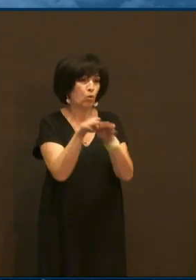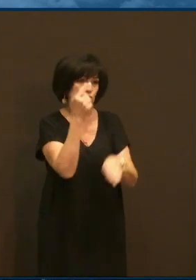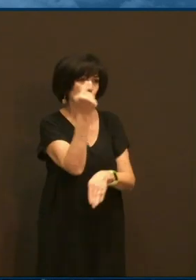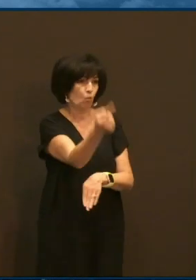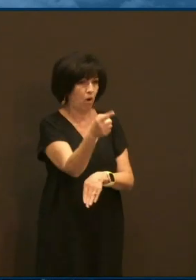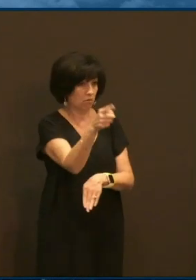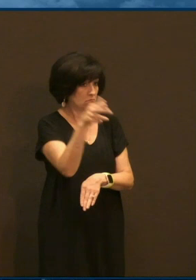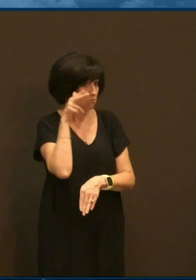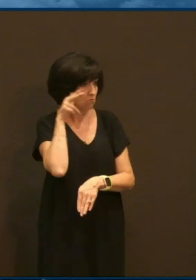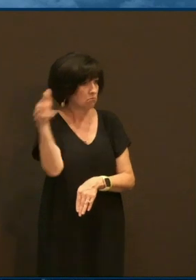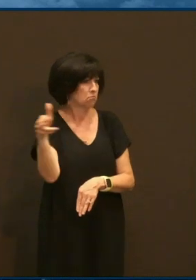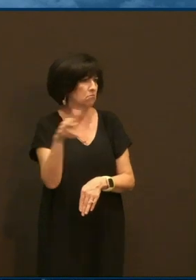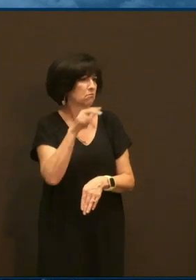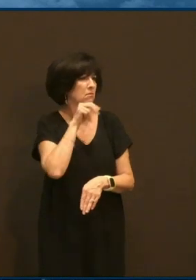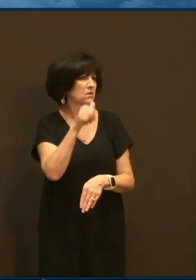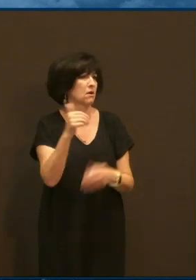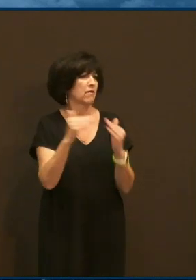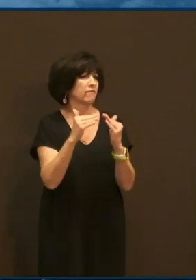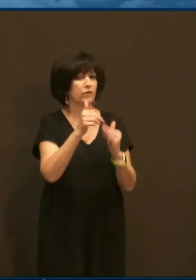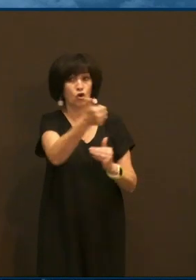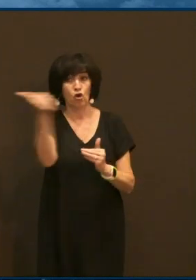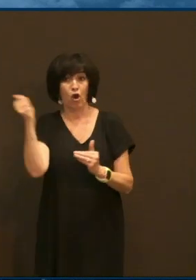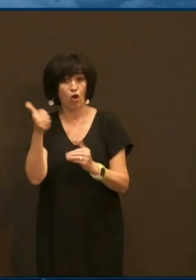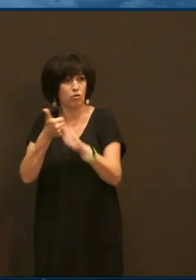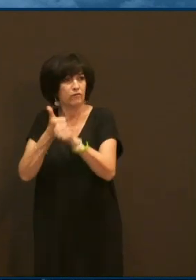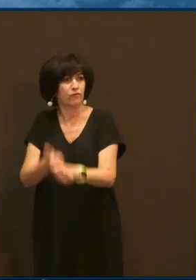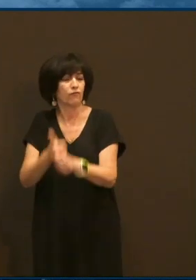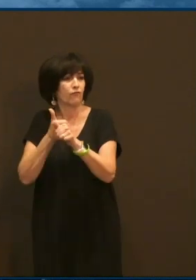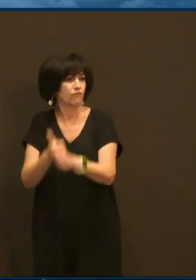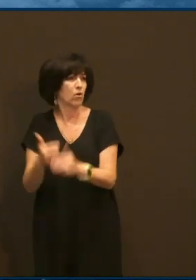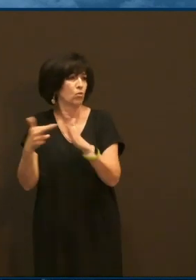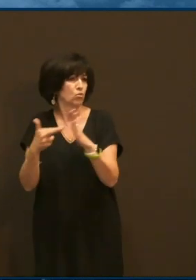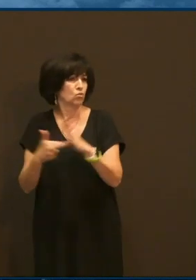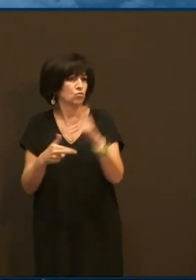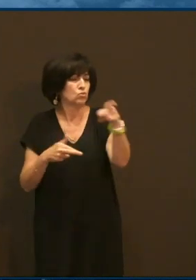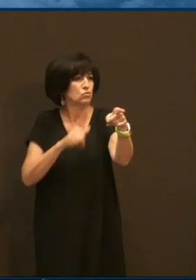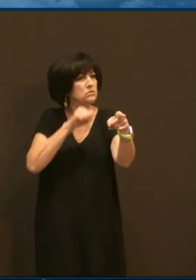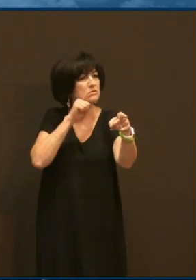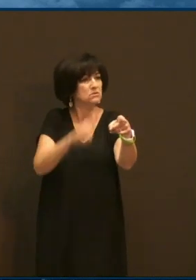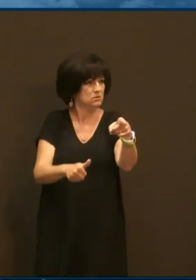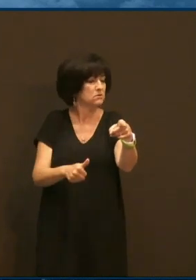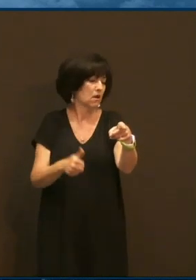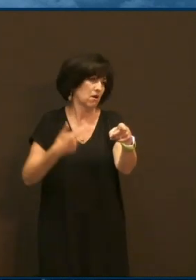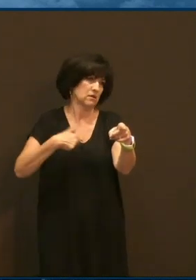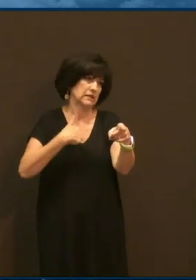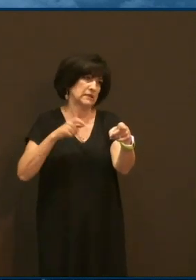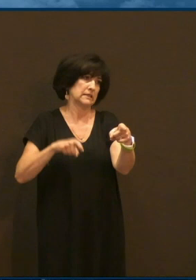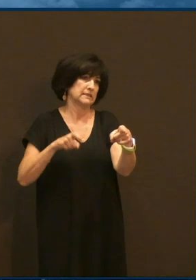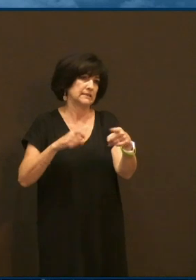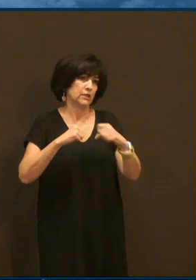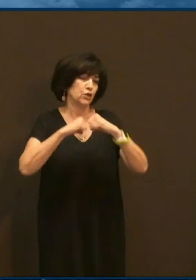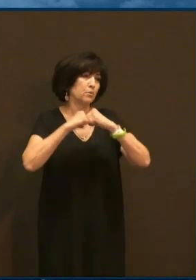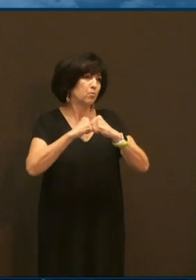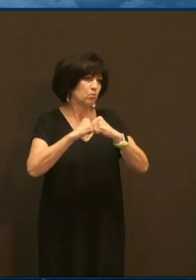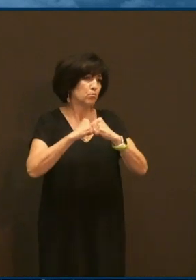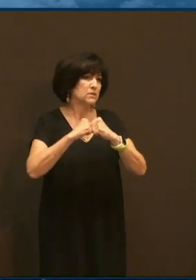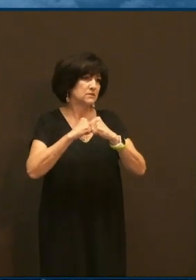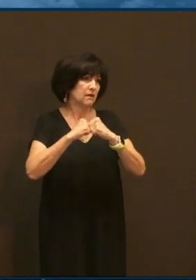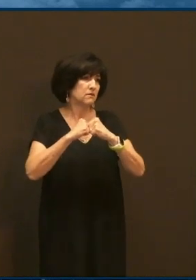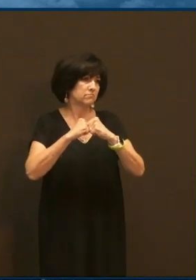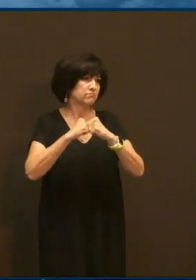a very destructive, blunt instrument. And we need to do these other things and protect or